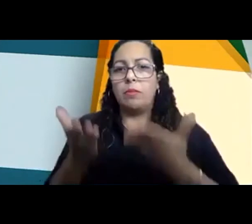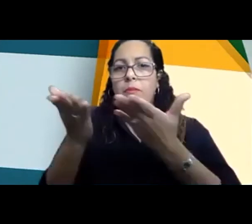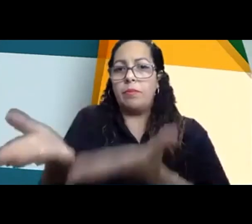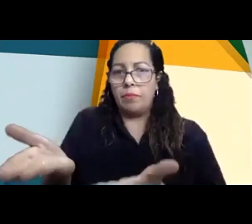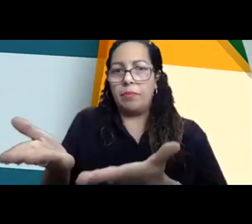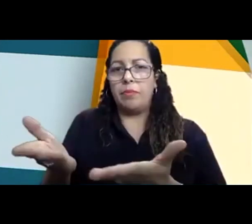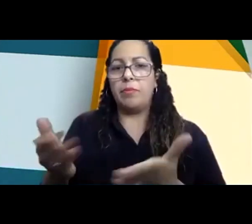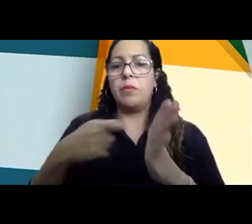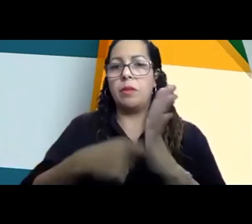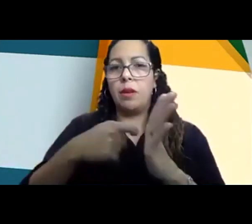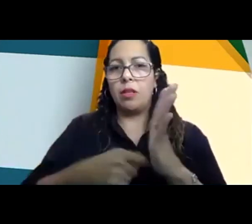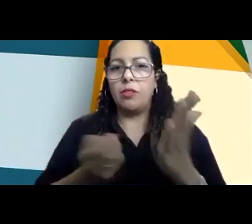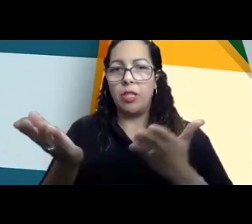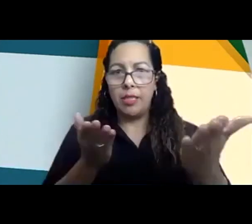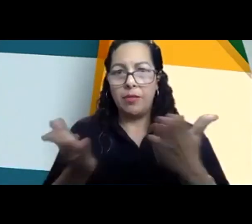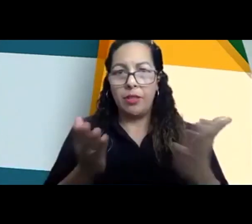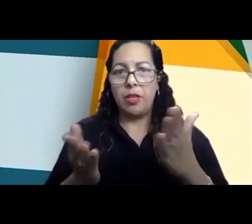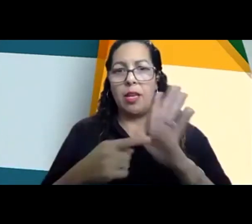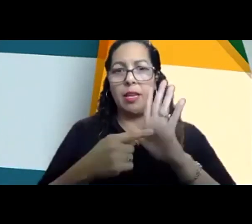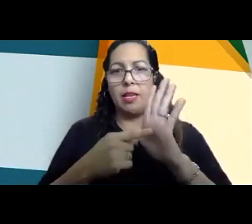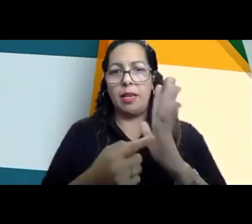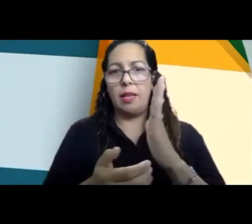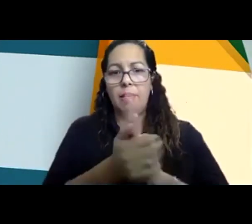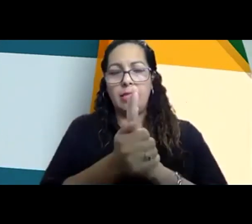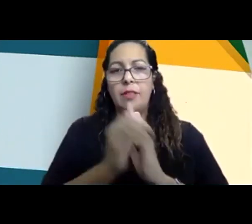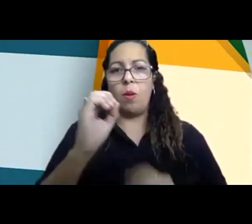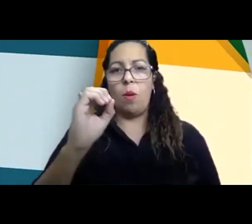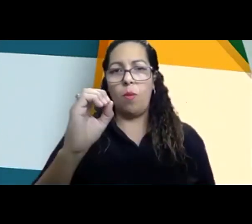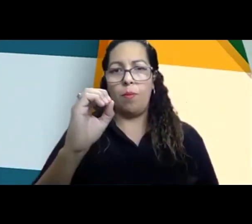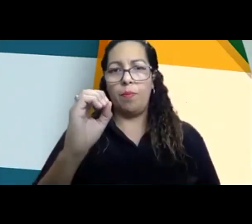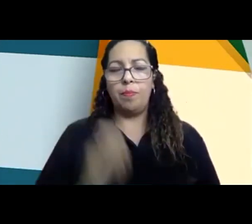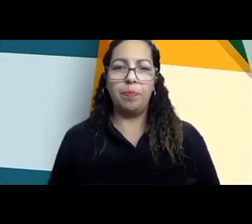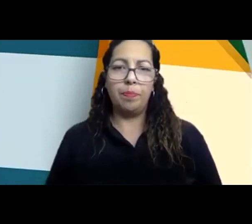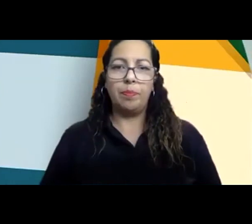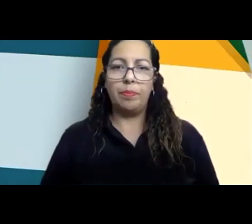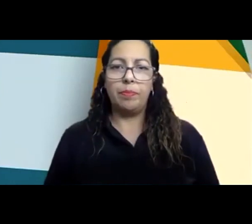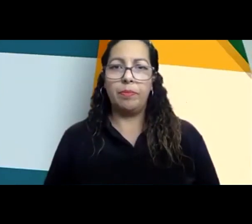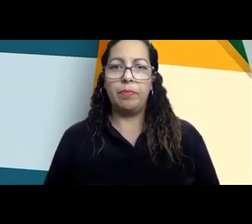for the services in Exhibit O of the RFP.